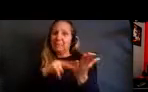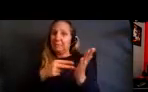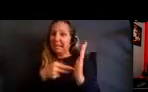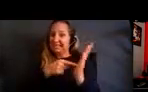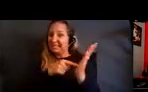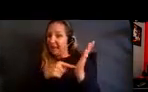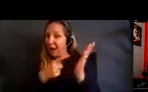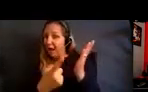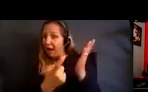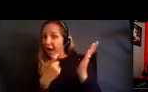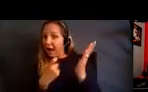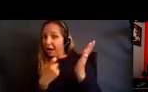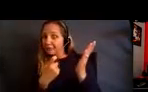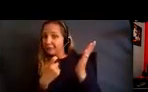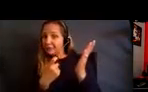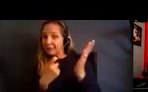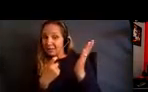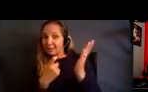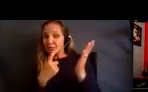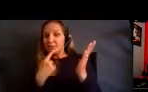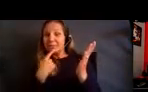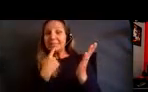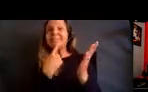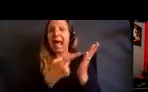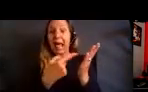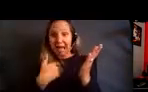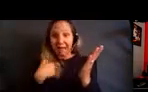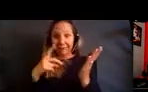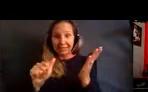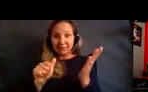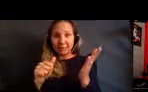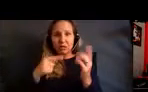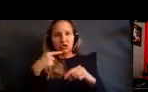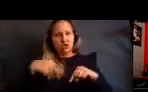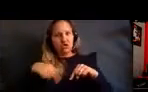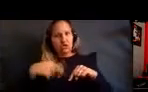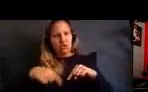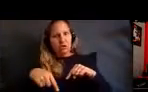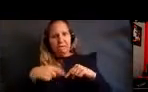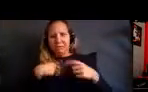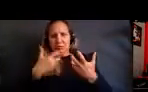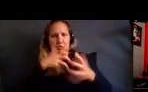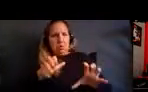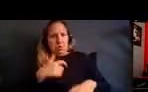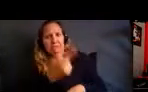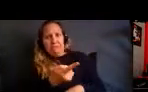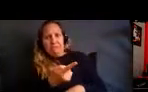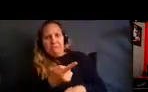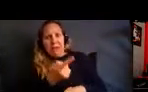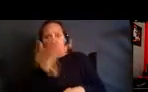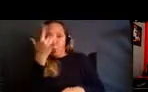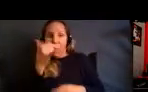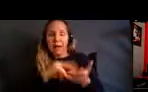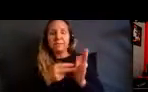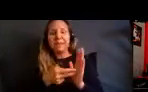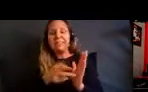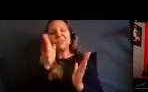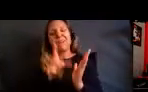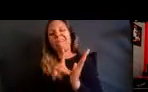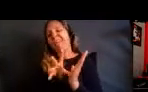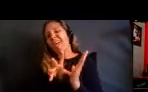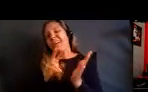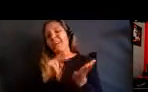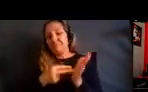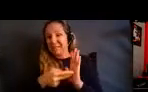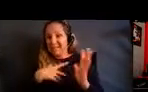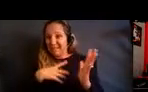disabilities, oftentimes if they're asked to disclose disability, they're nervous about that because they think that potentially it's going to lessen their chances of getting the